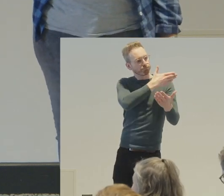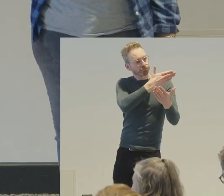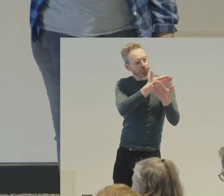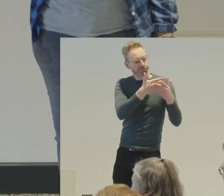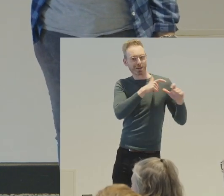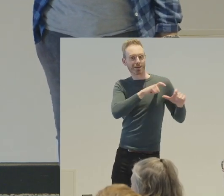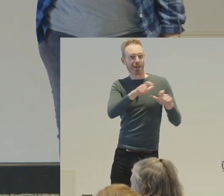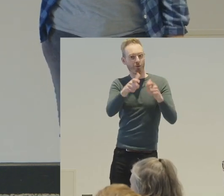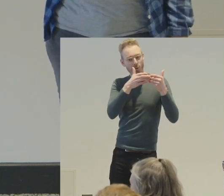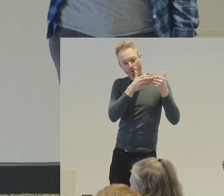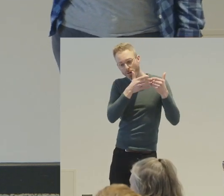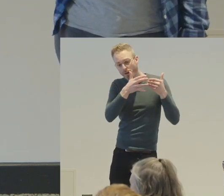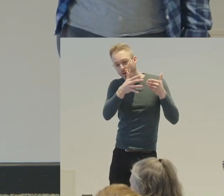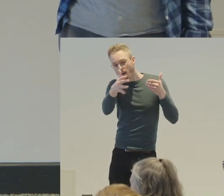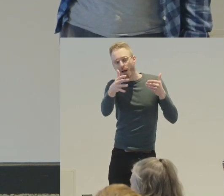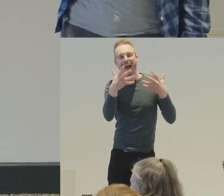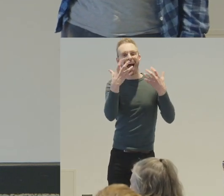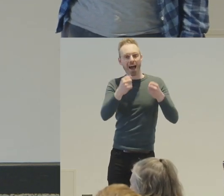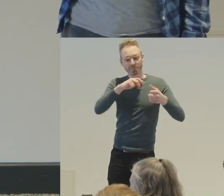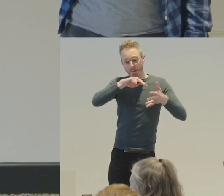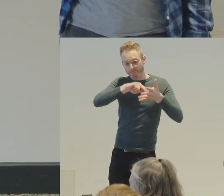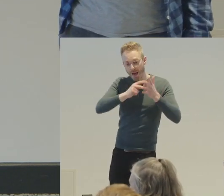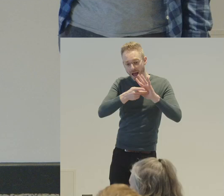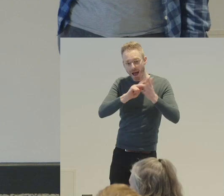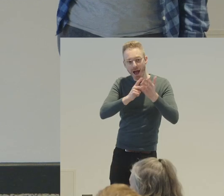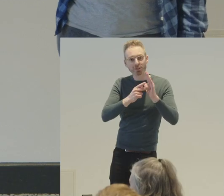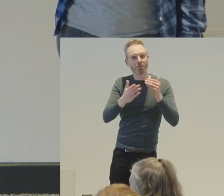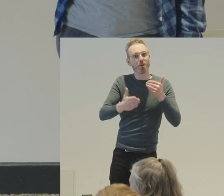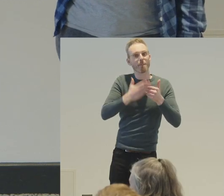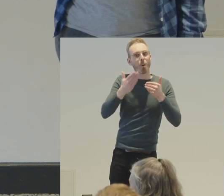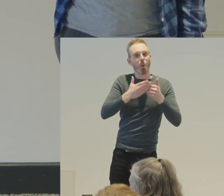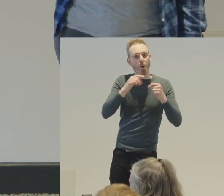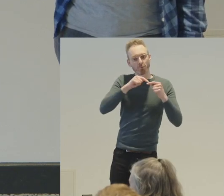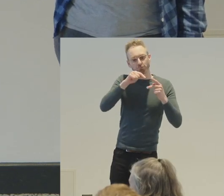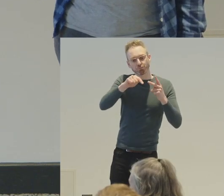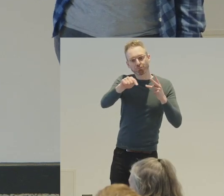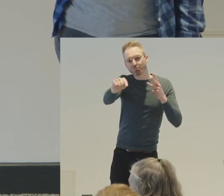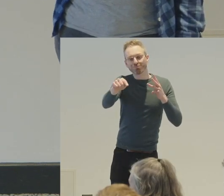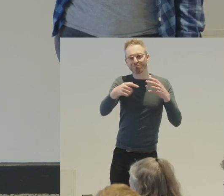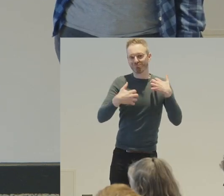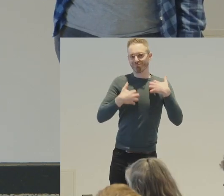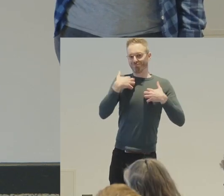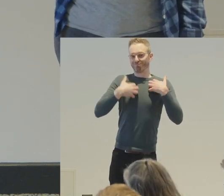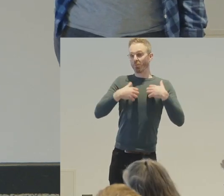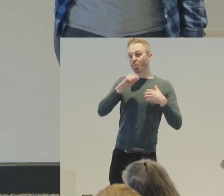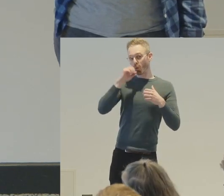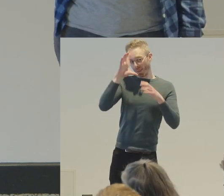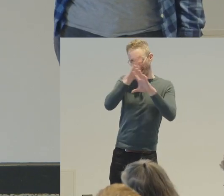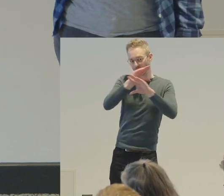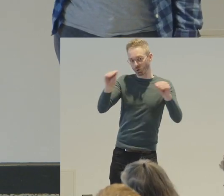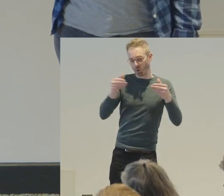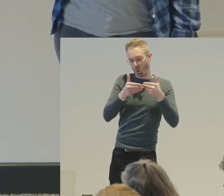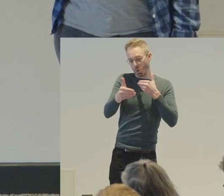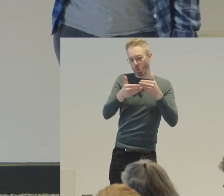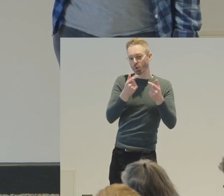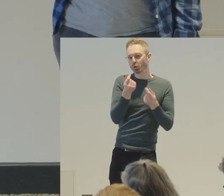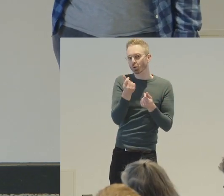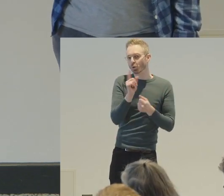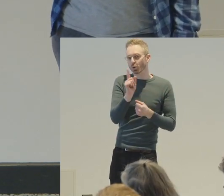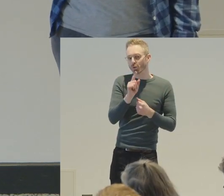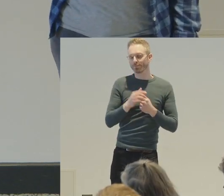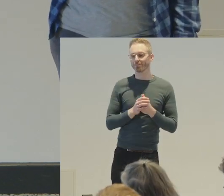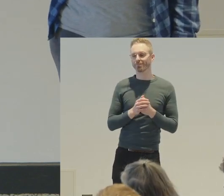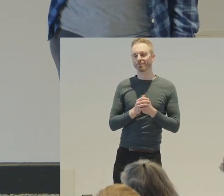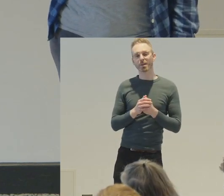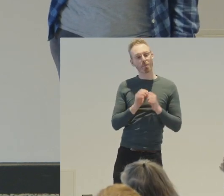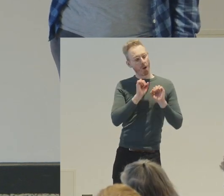some fantastic things that I'm sure you'll hear more about soon. But they also came to us with the idea of not just presenting work